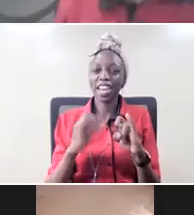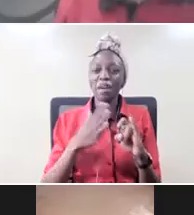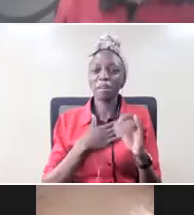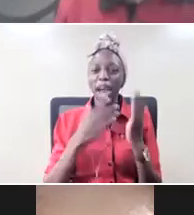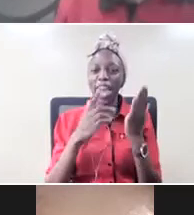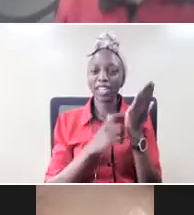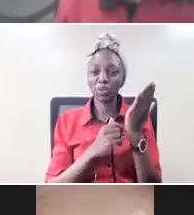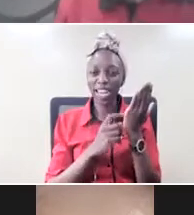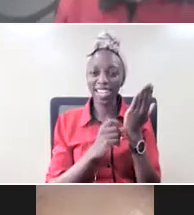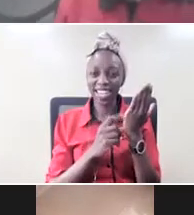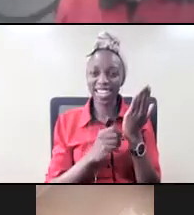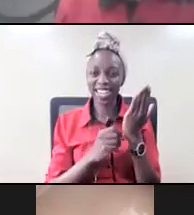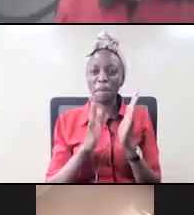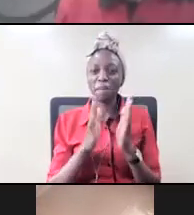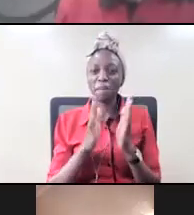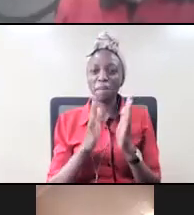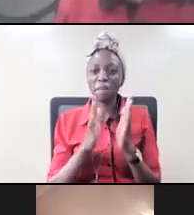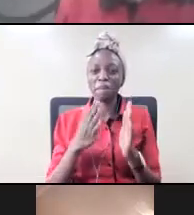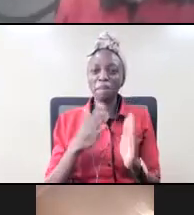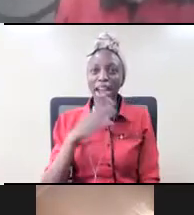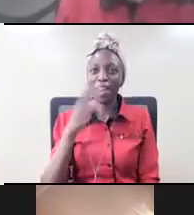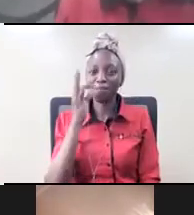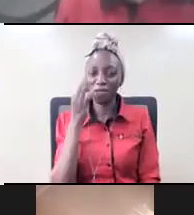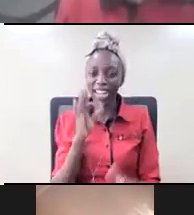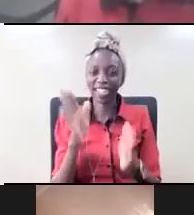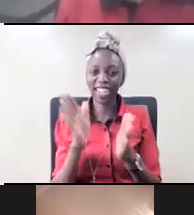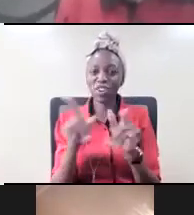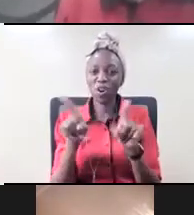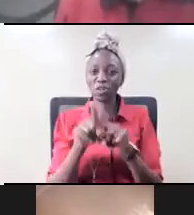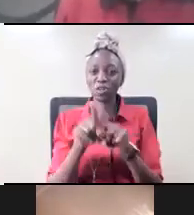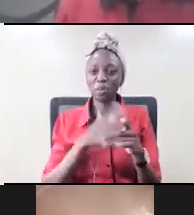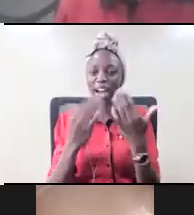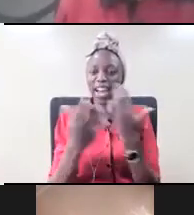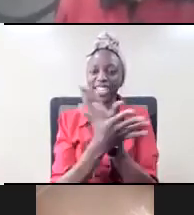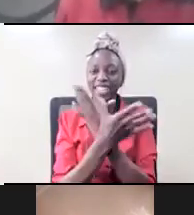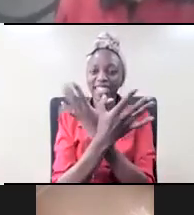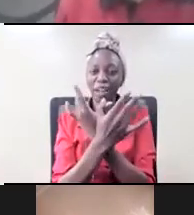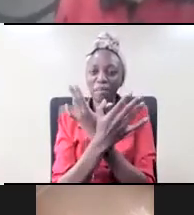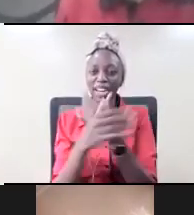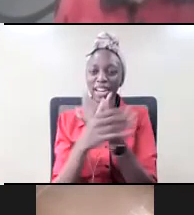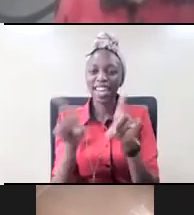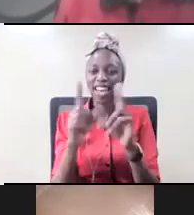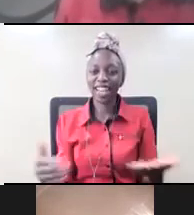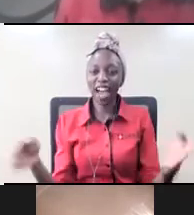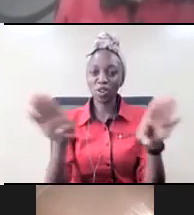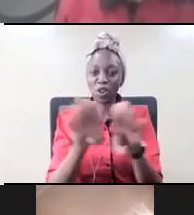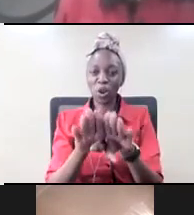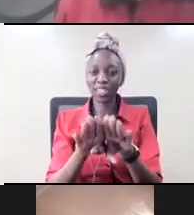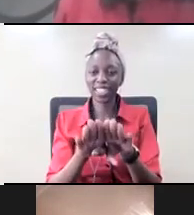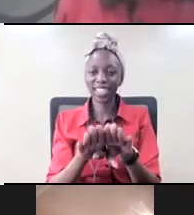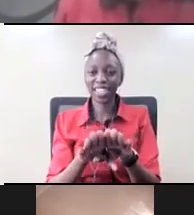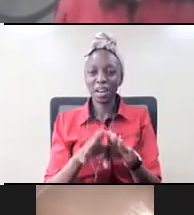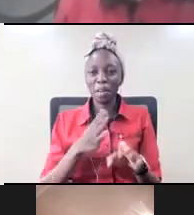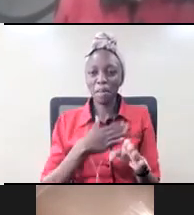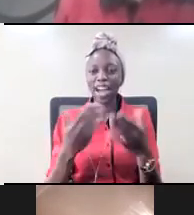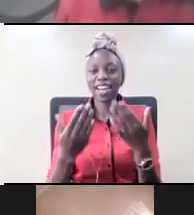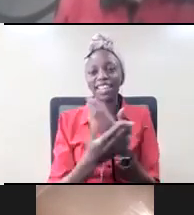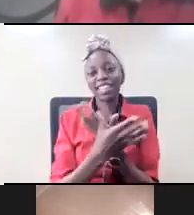competition is, in some sense, a trying, and a way for anybody who can, to